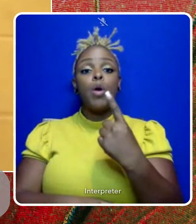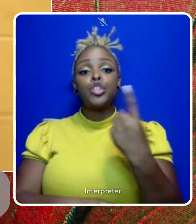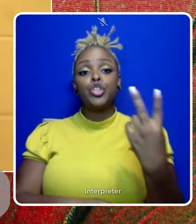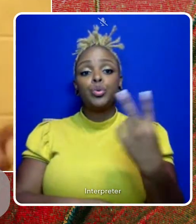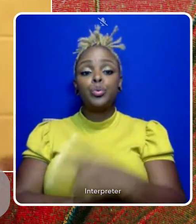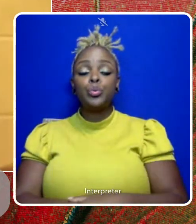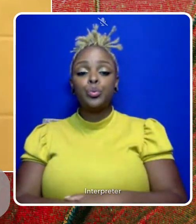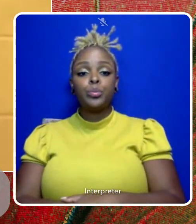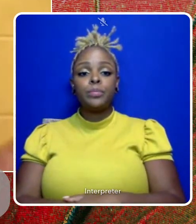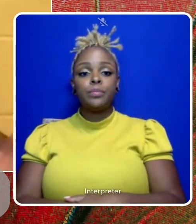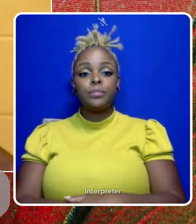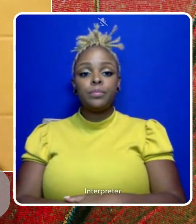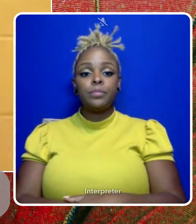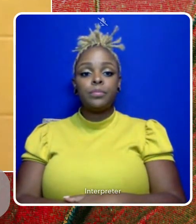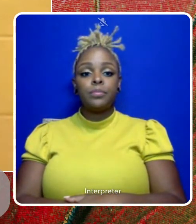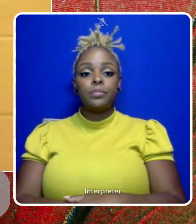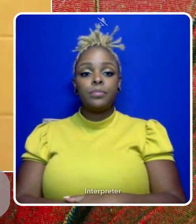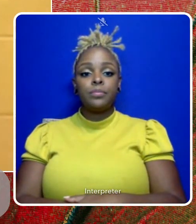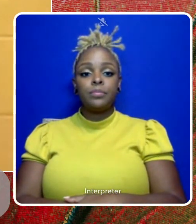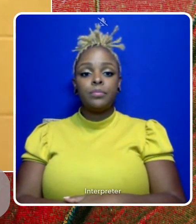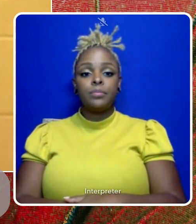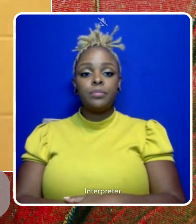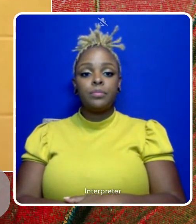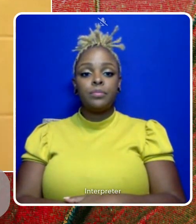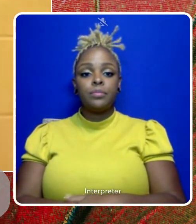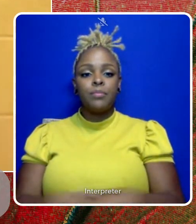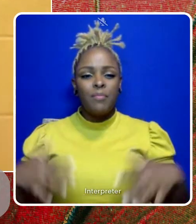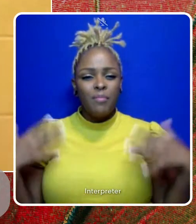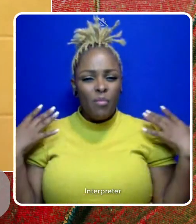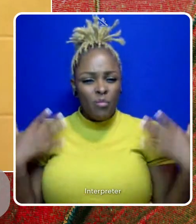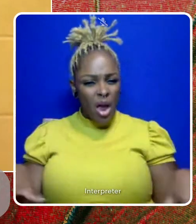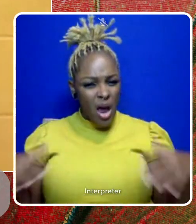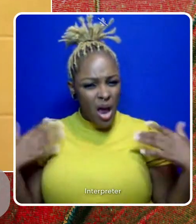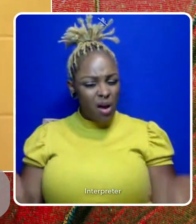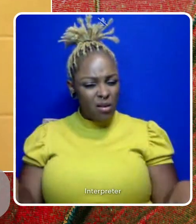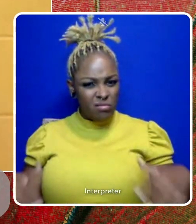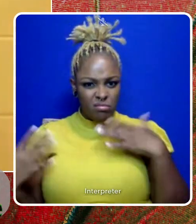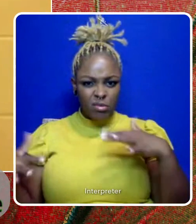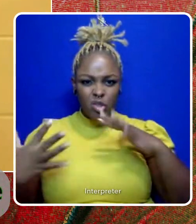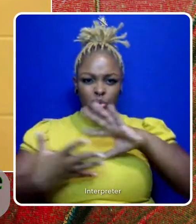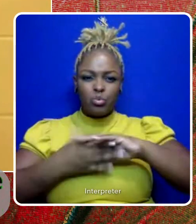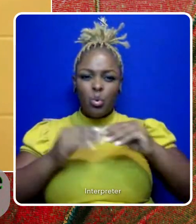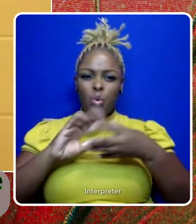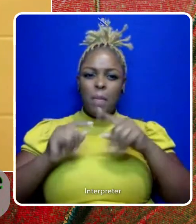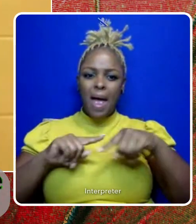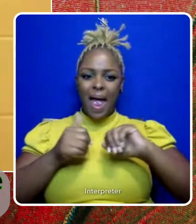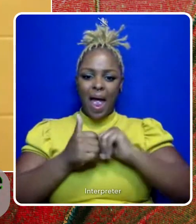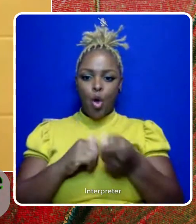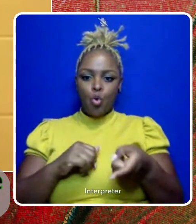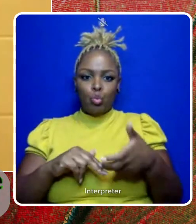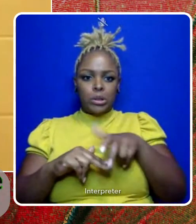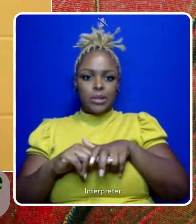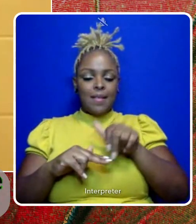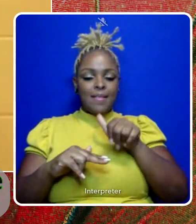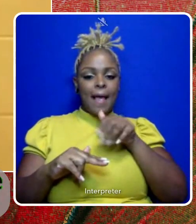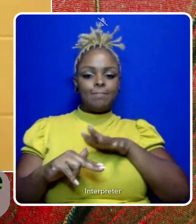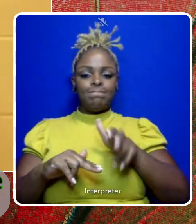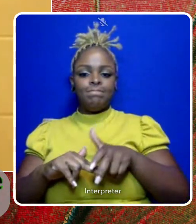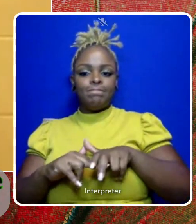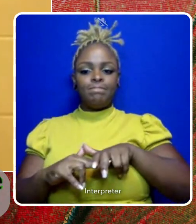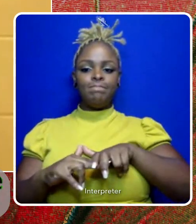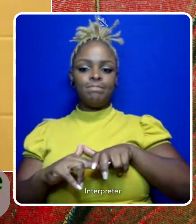Ode to sitting like a lady. I can't remember the first time some wrinkled old woman told me